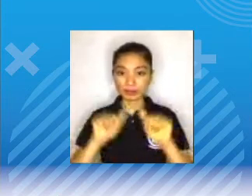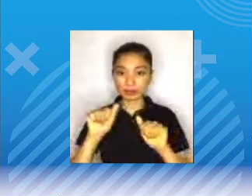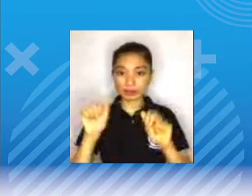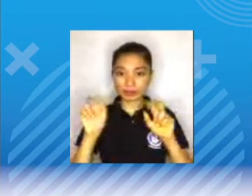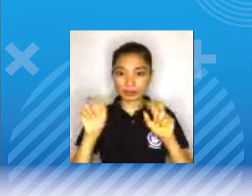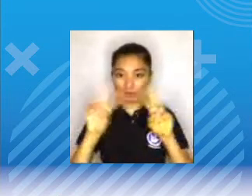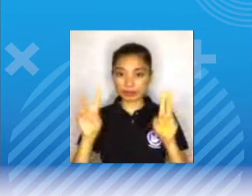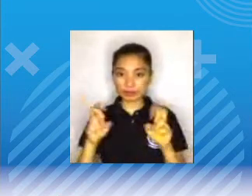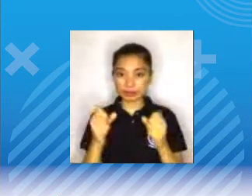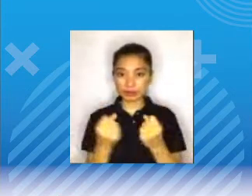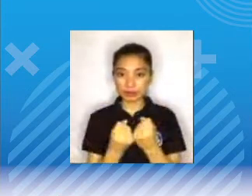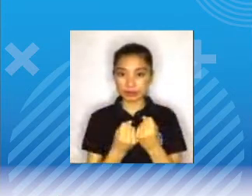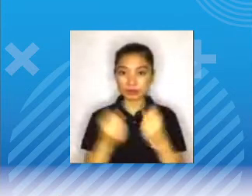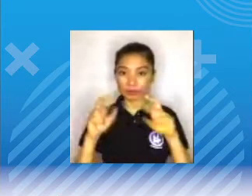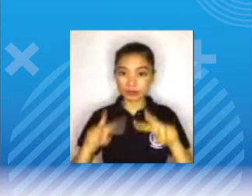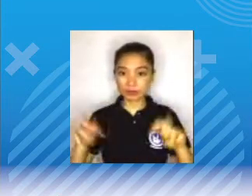enhance